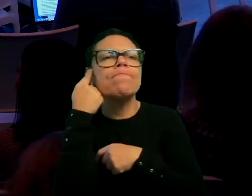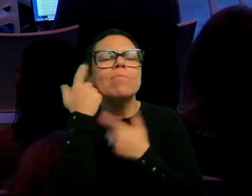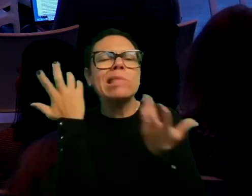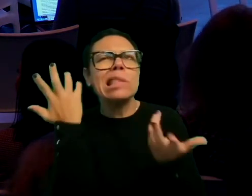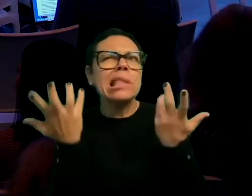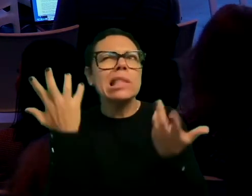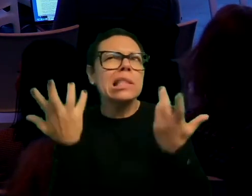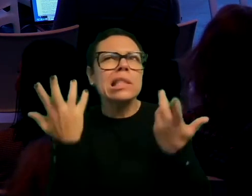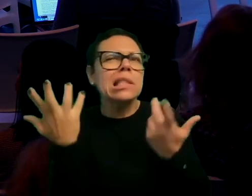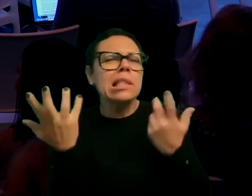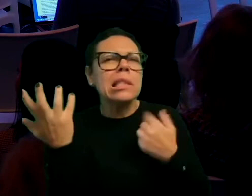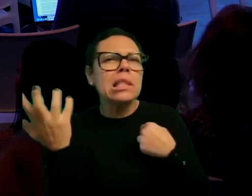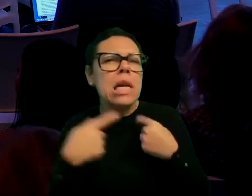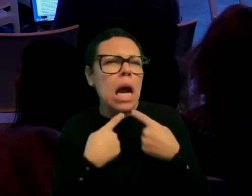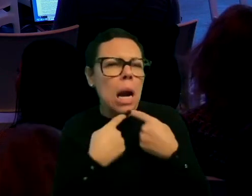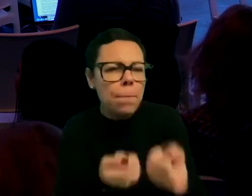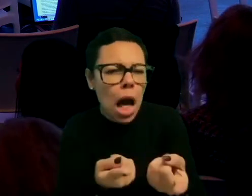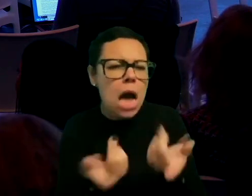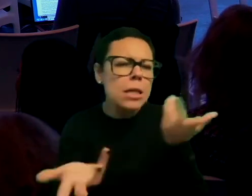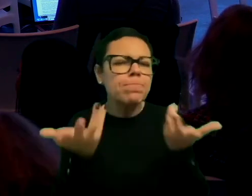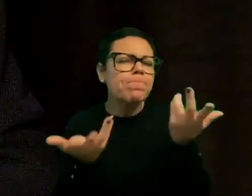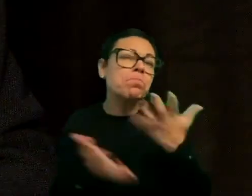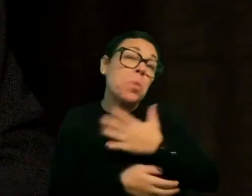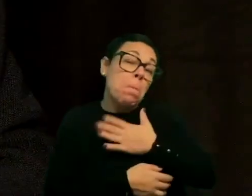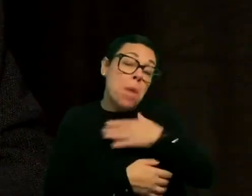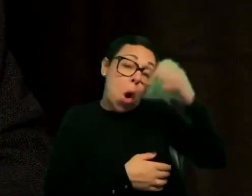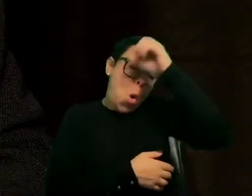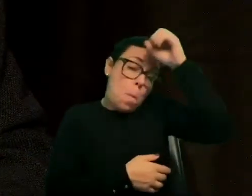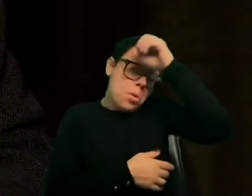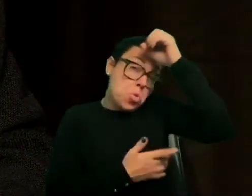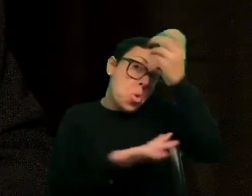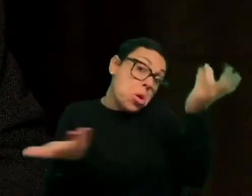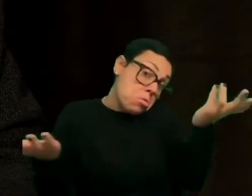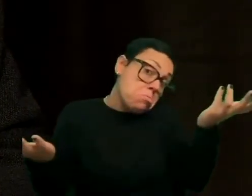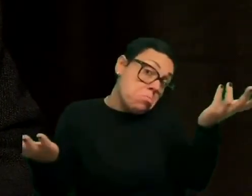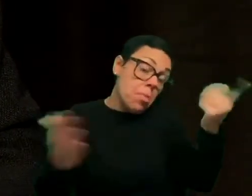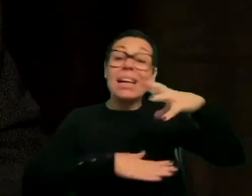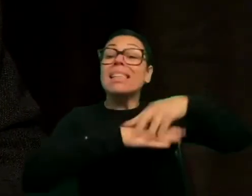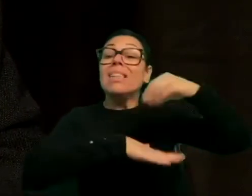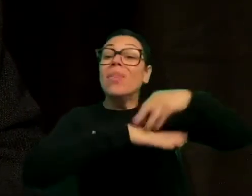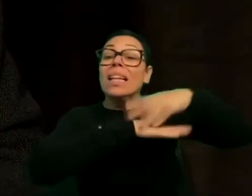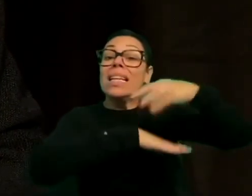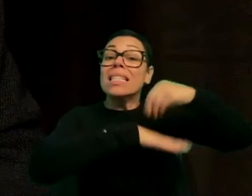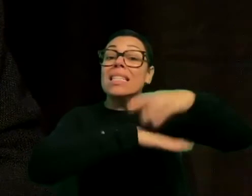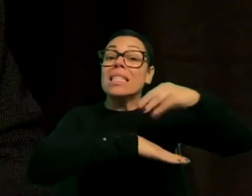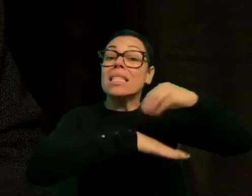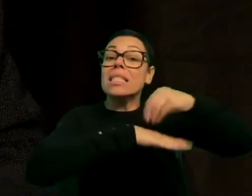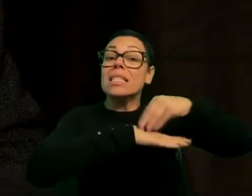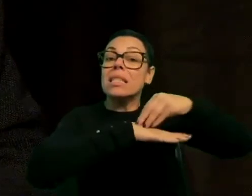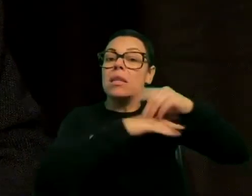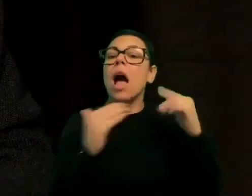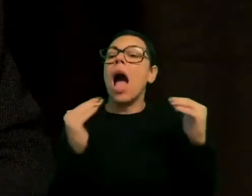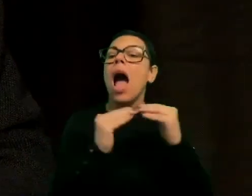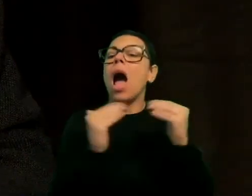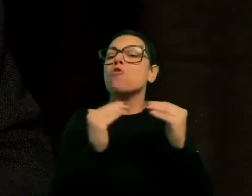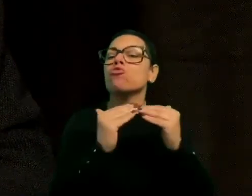see it. In our work with the Swedish Gender Equality Agency, we work very closely on gender mainstreaming